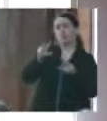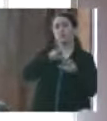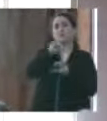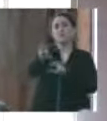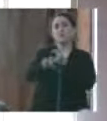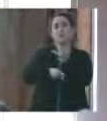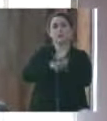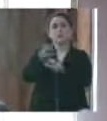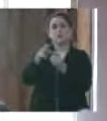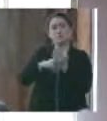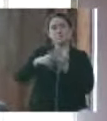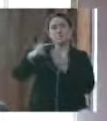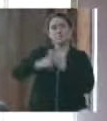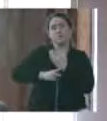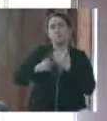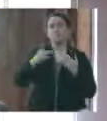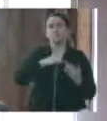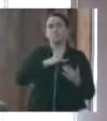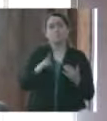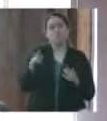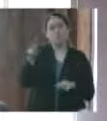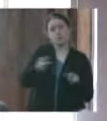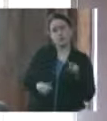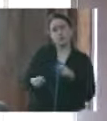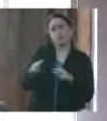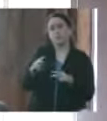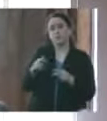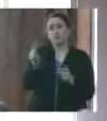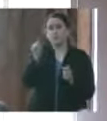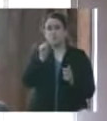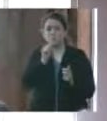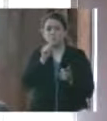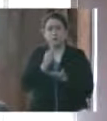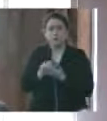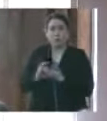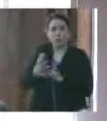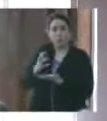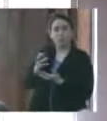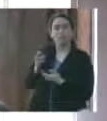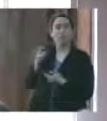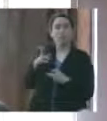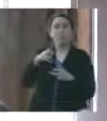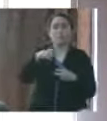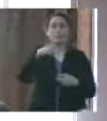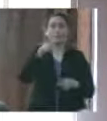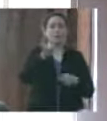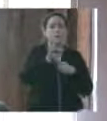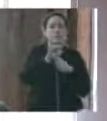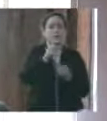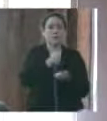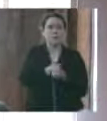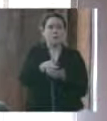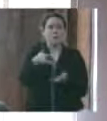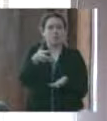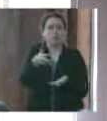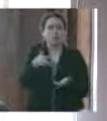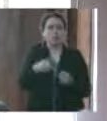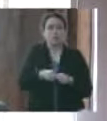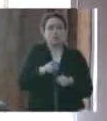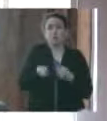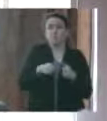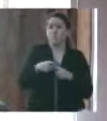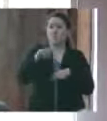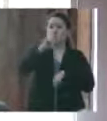on private wealth creation or public wealth creation? When we create a balanced model of development, do we